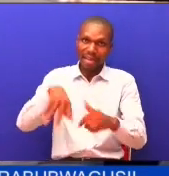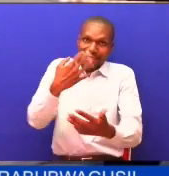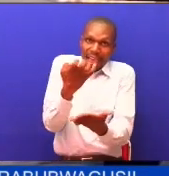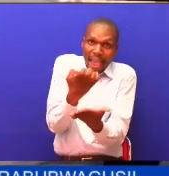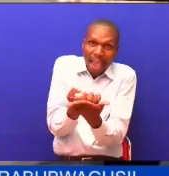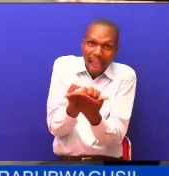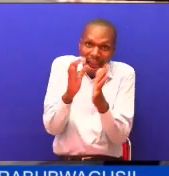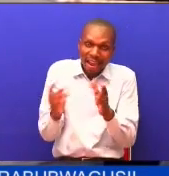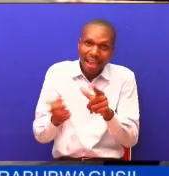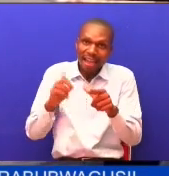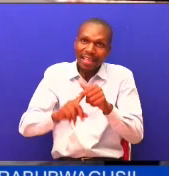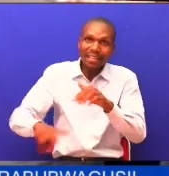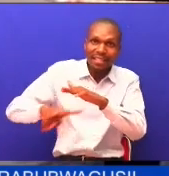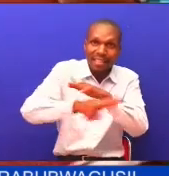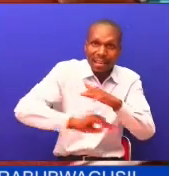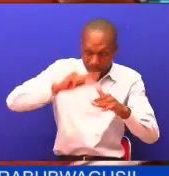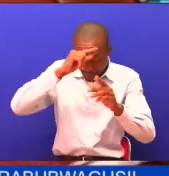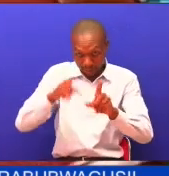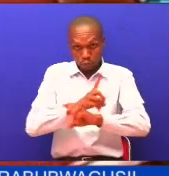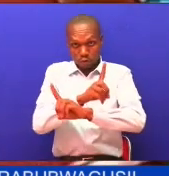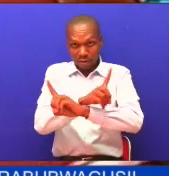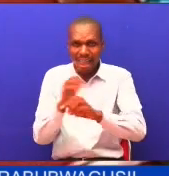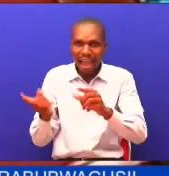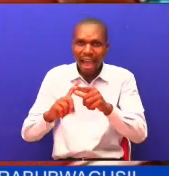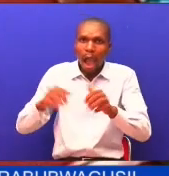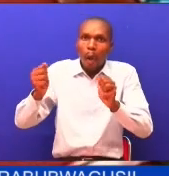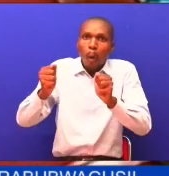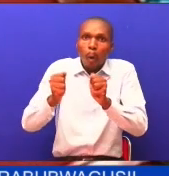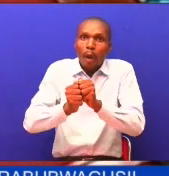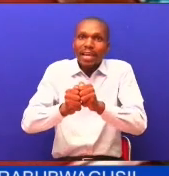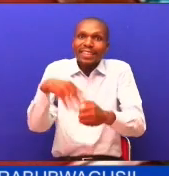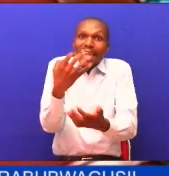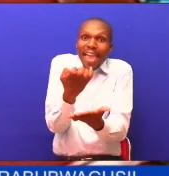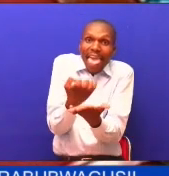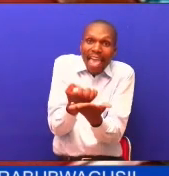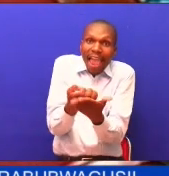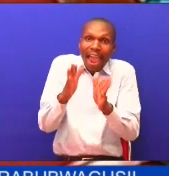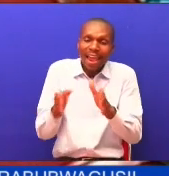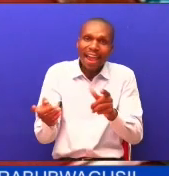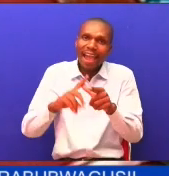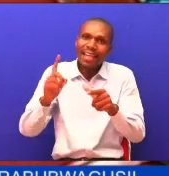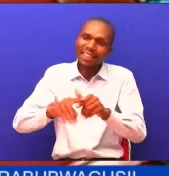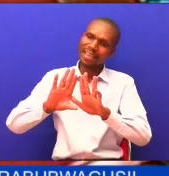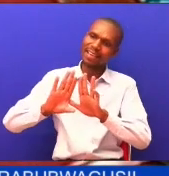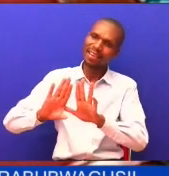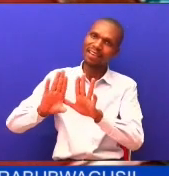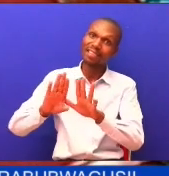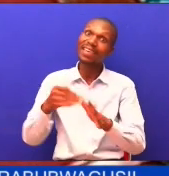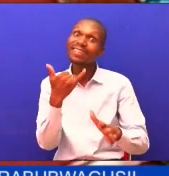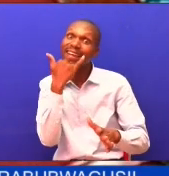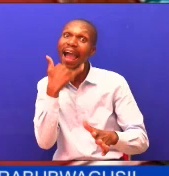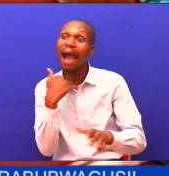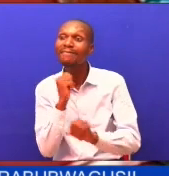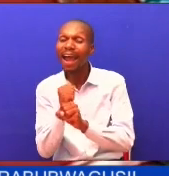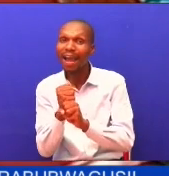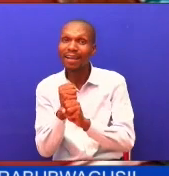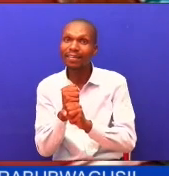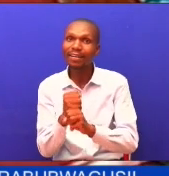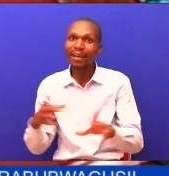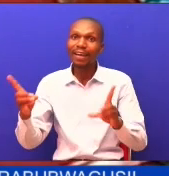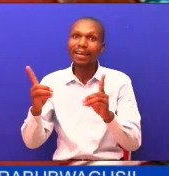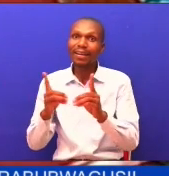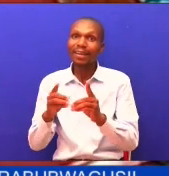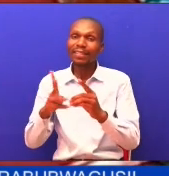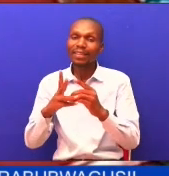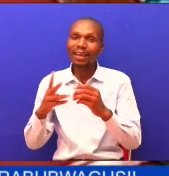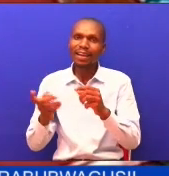ilio muske Monda anyare kuigirira. Kurende ensemo ya bashahidi ge kumubeka Monda ase amamocho. On 29th,